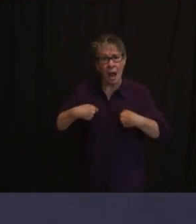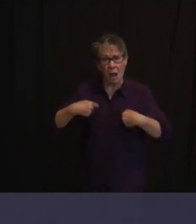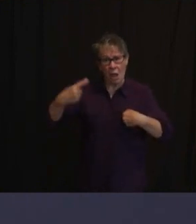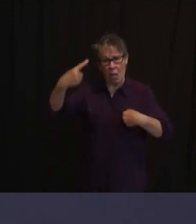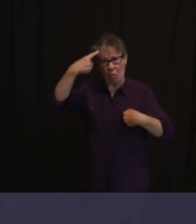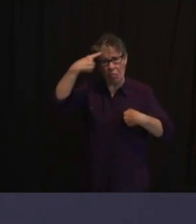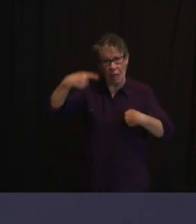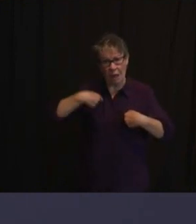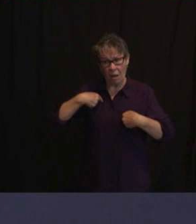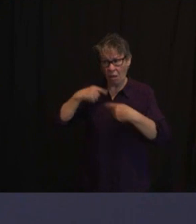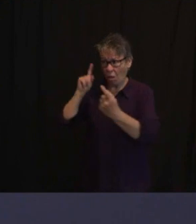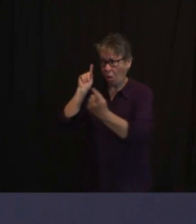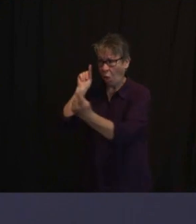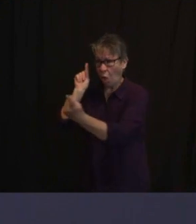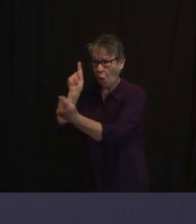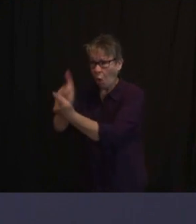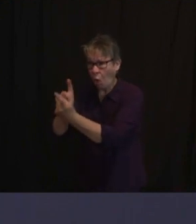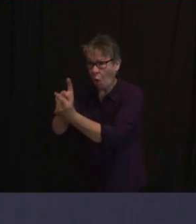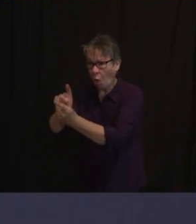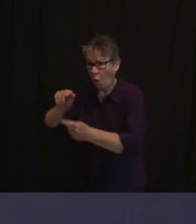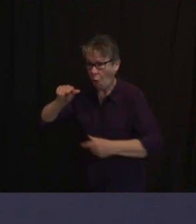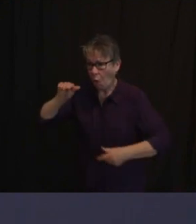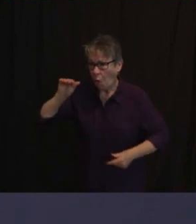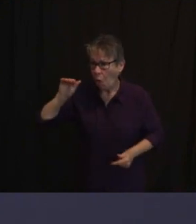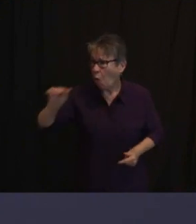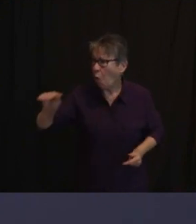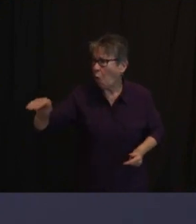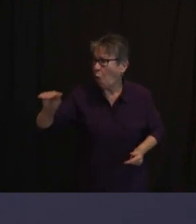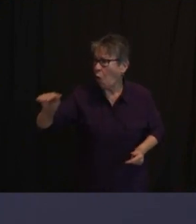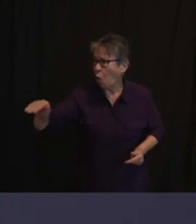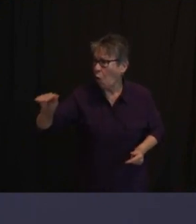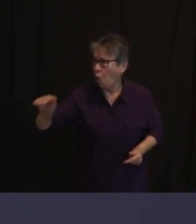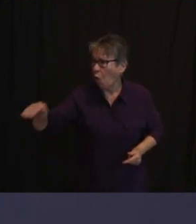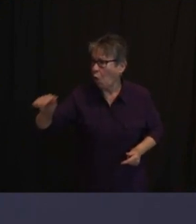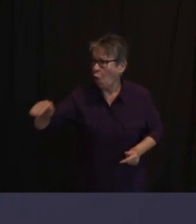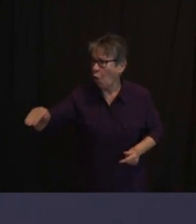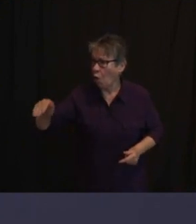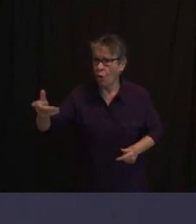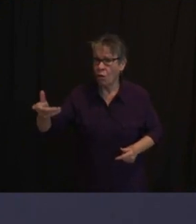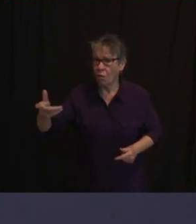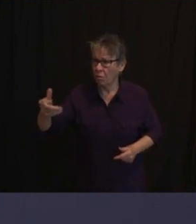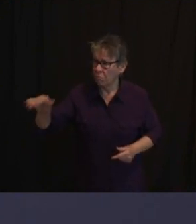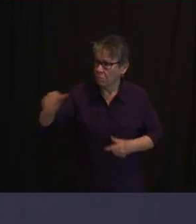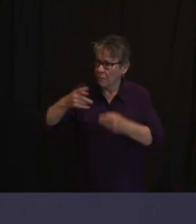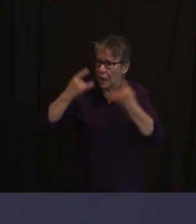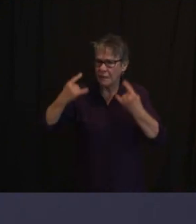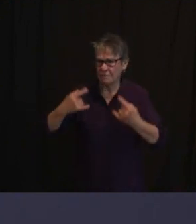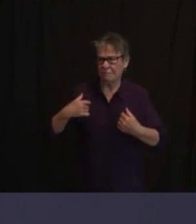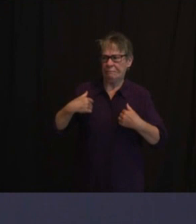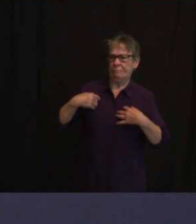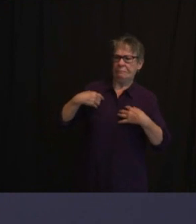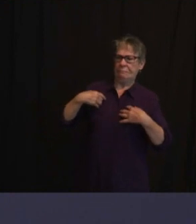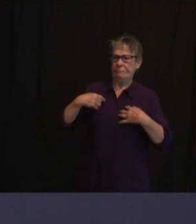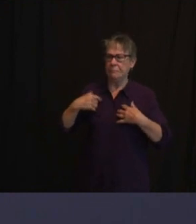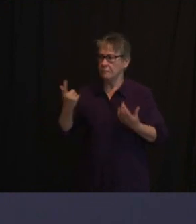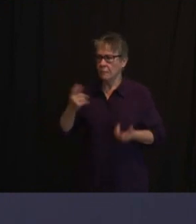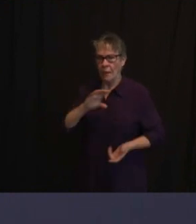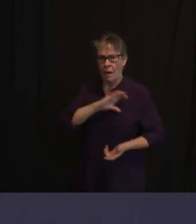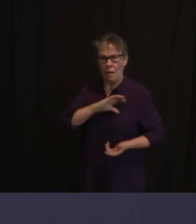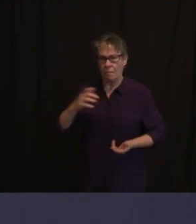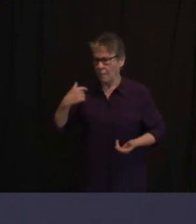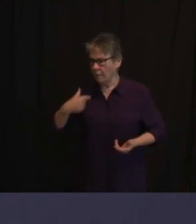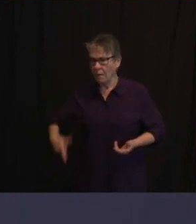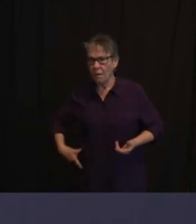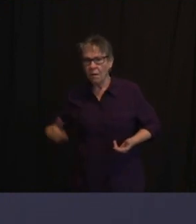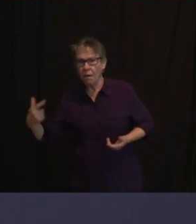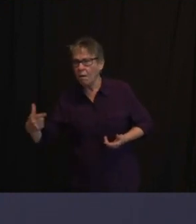us that are not, what do we do? On that last one, you may want to call the colonel, him come in and help you. May I say a couple of things, and then I